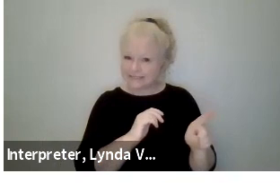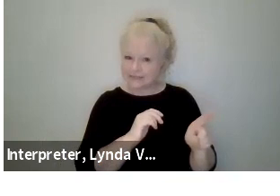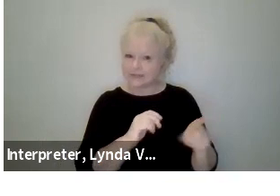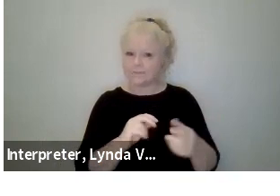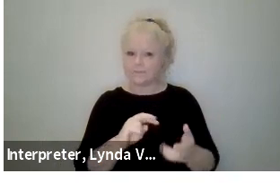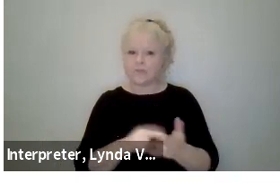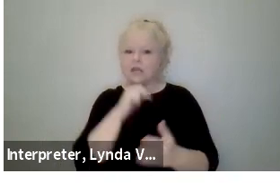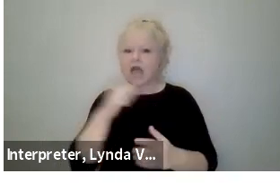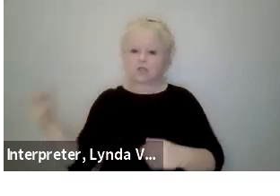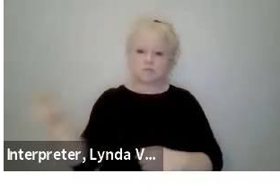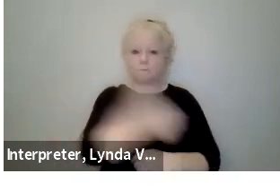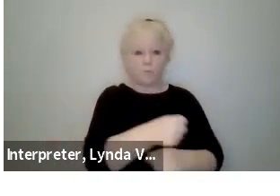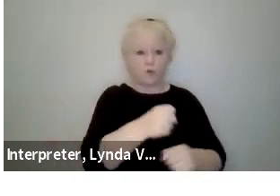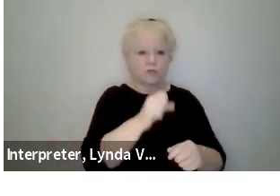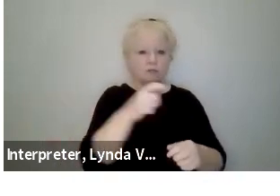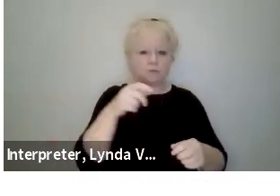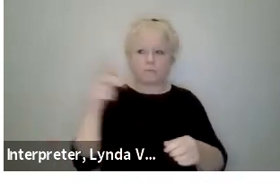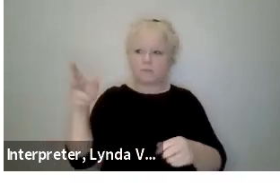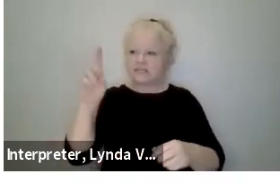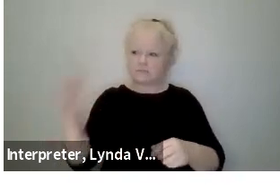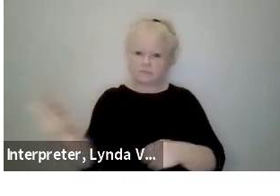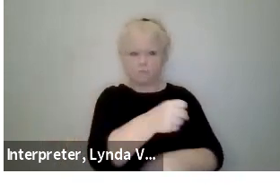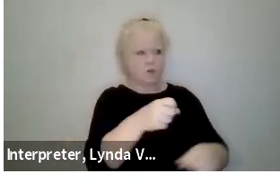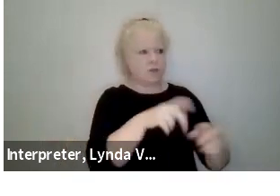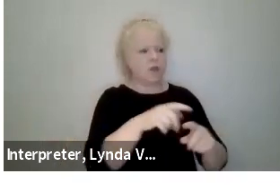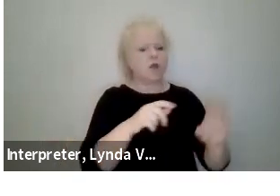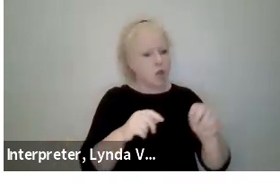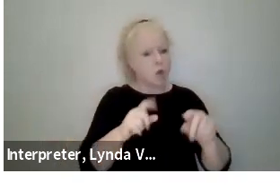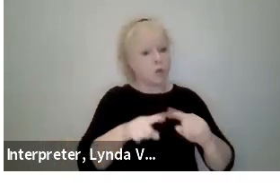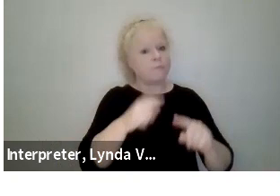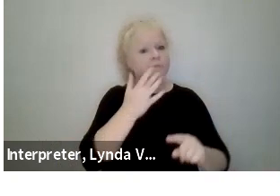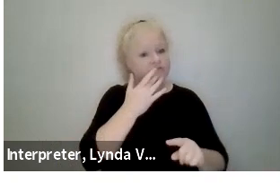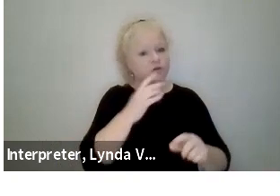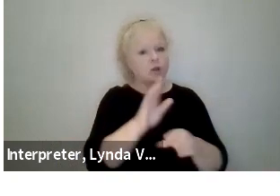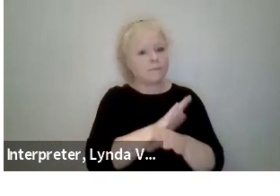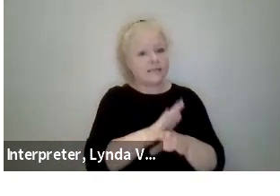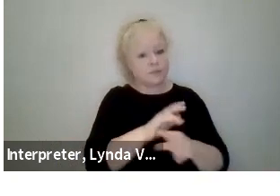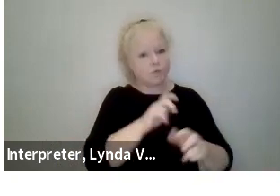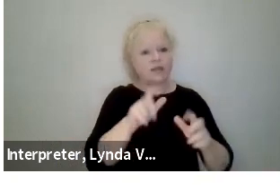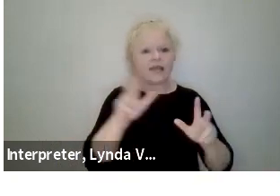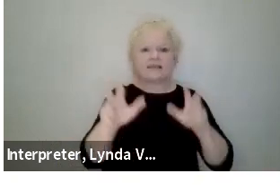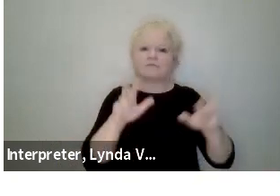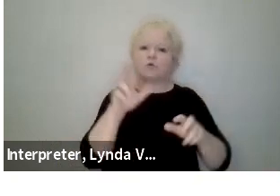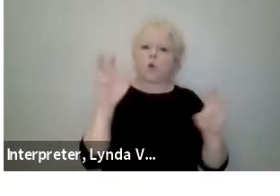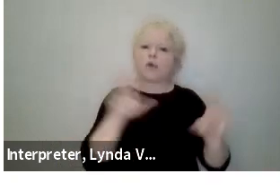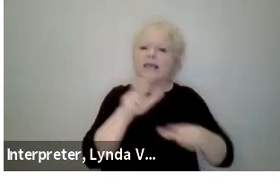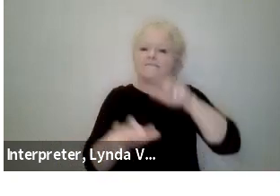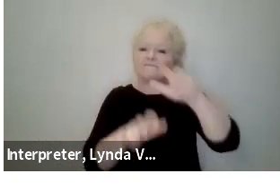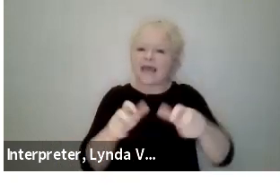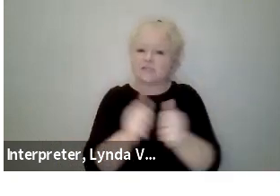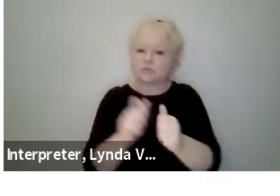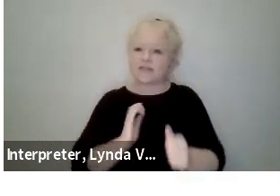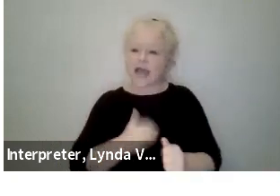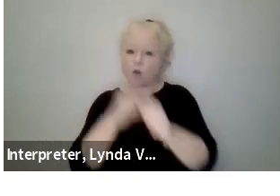into jobs. We wanted to have businesses that over time would become invested in our mission, grow with us, and